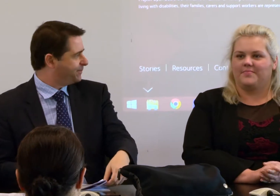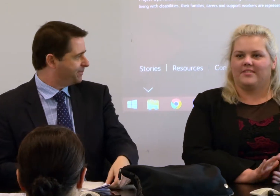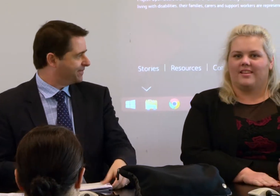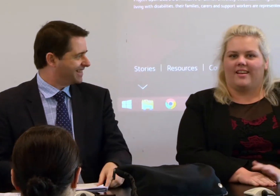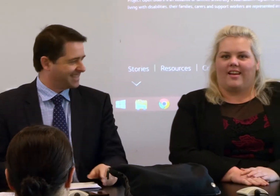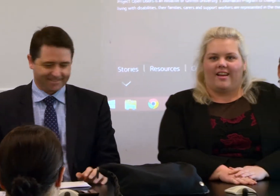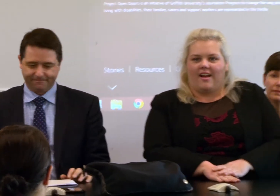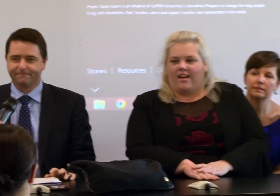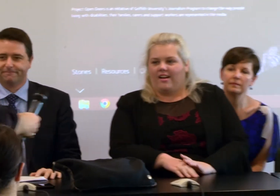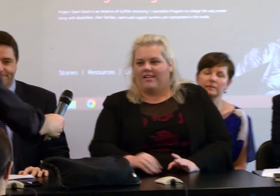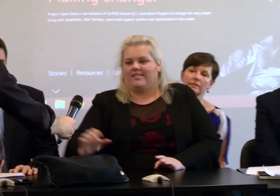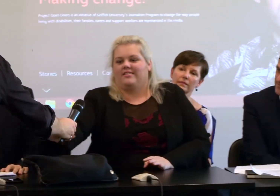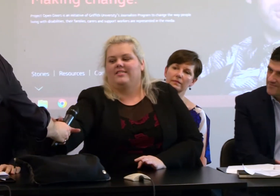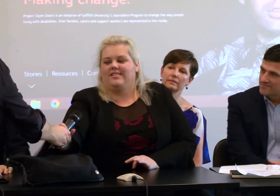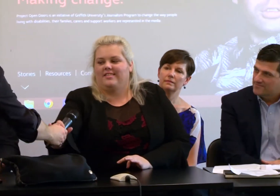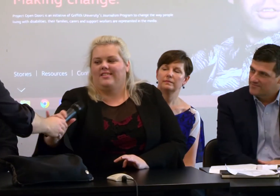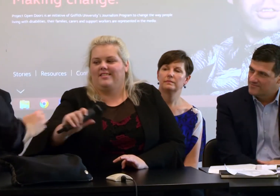now.